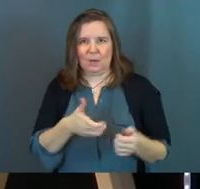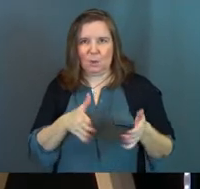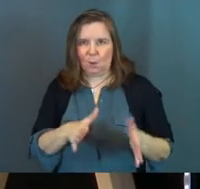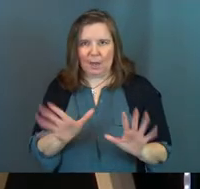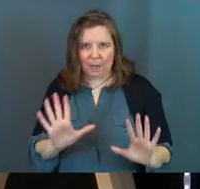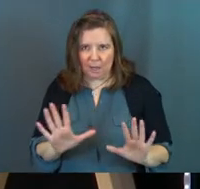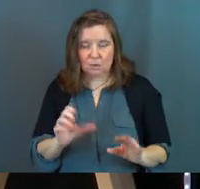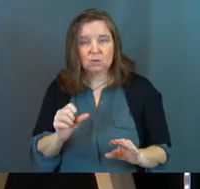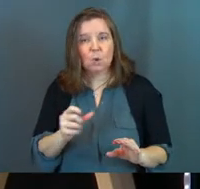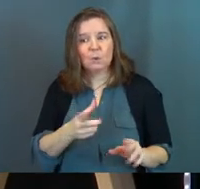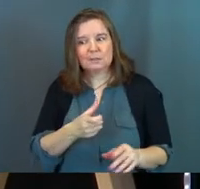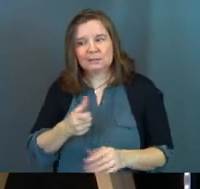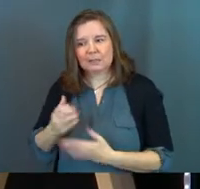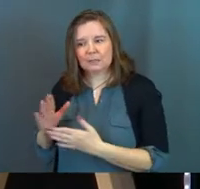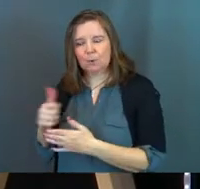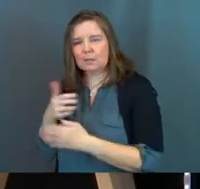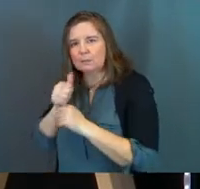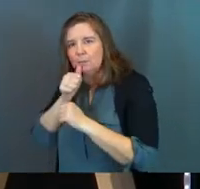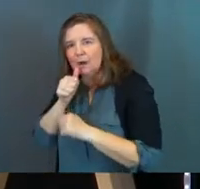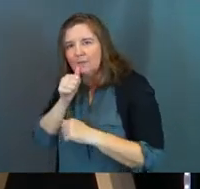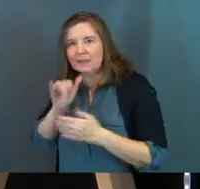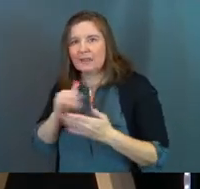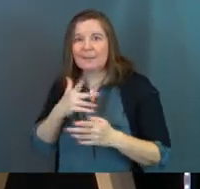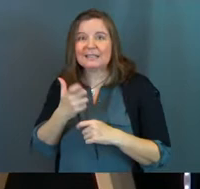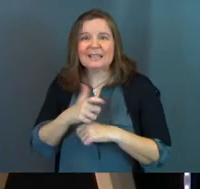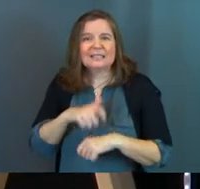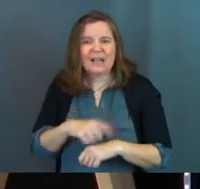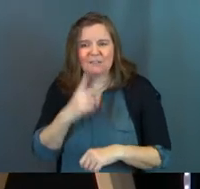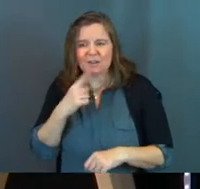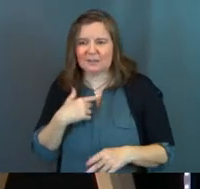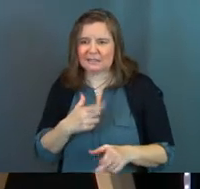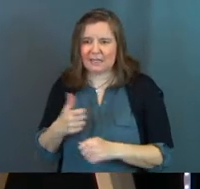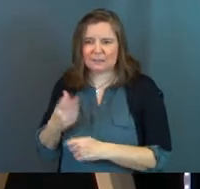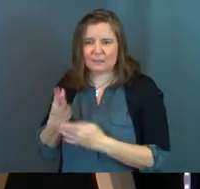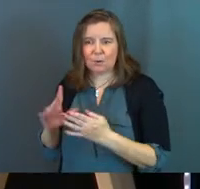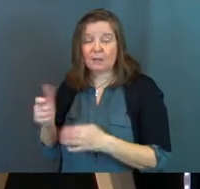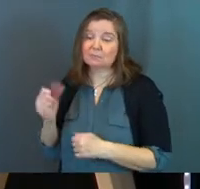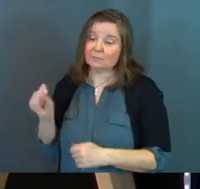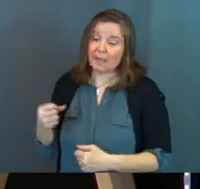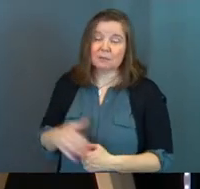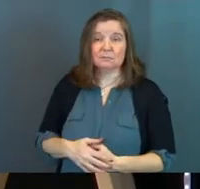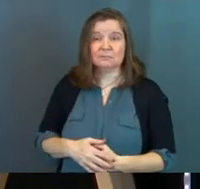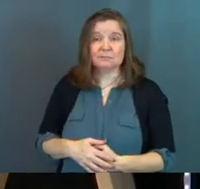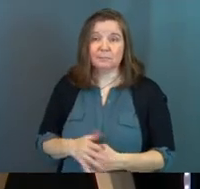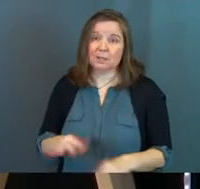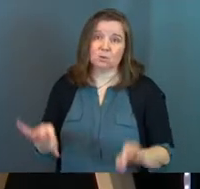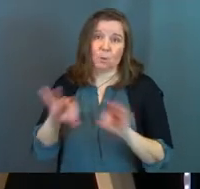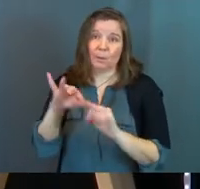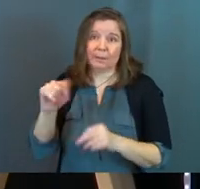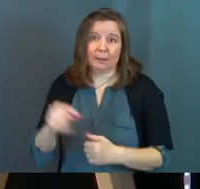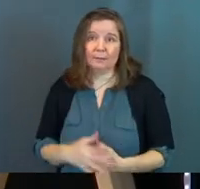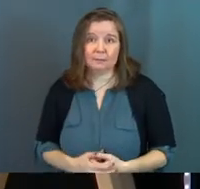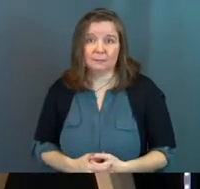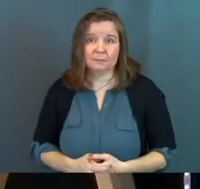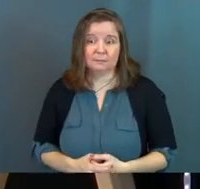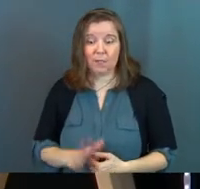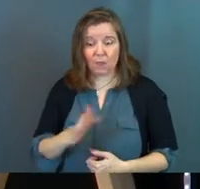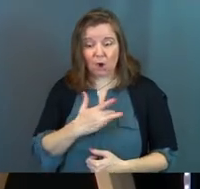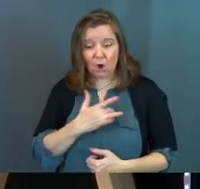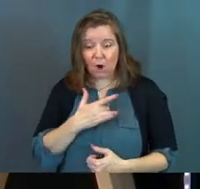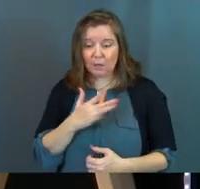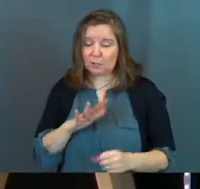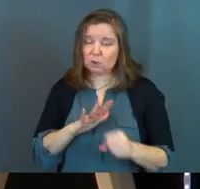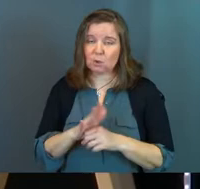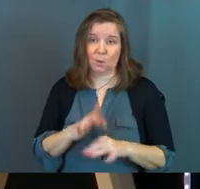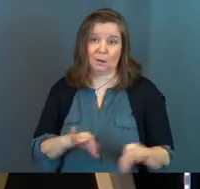way. So take them somewhere else. That might take time for me to take them somewhere else. Yeah, it's totally worth it. Their heart